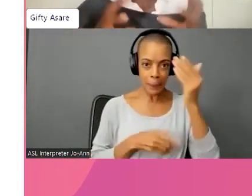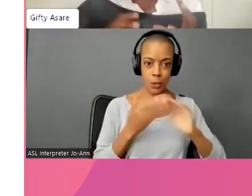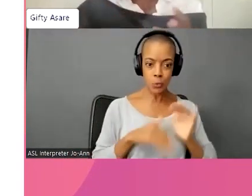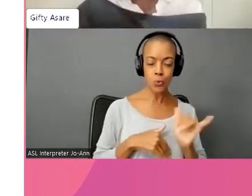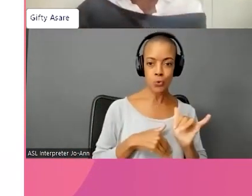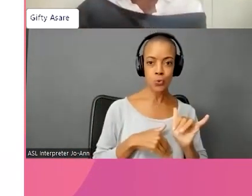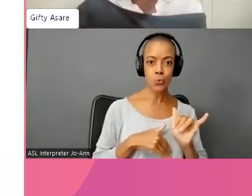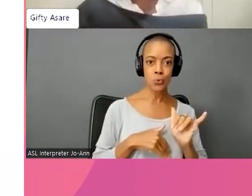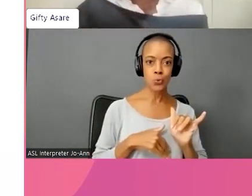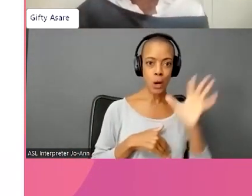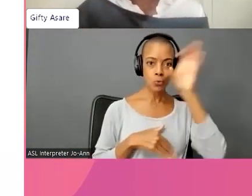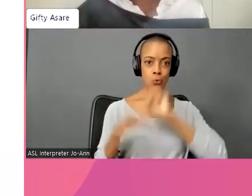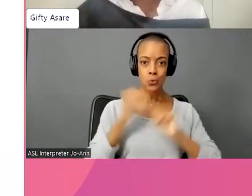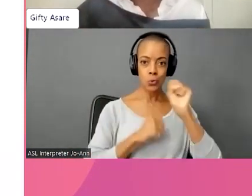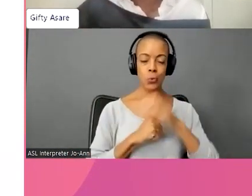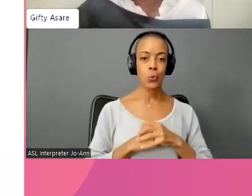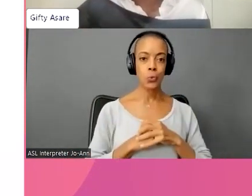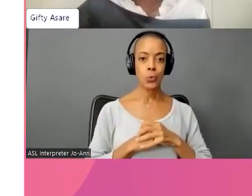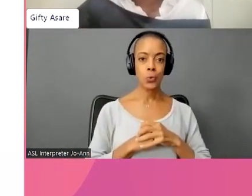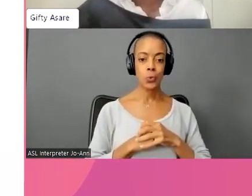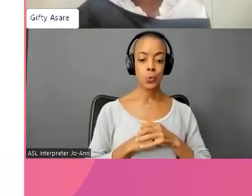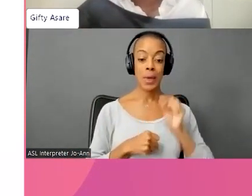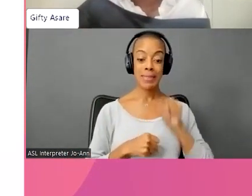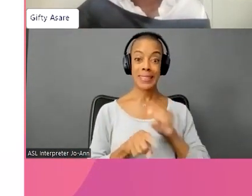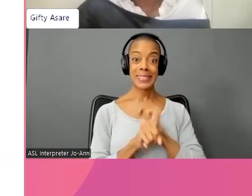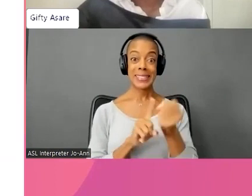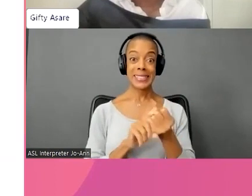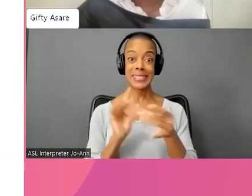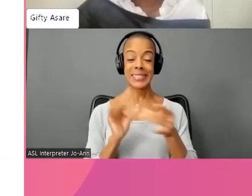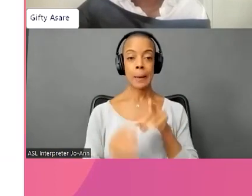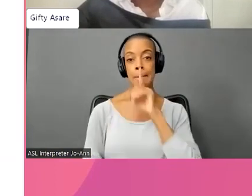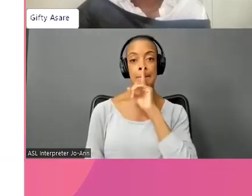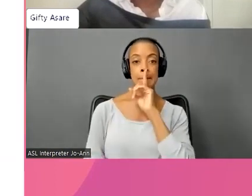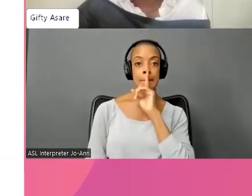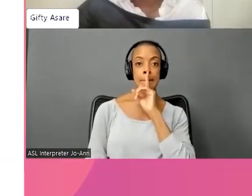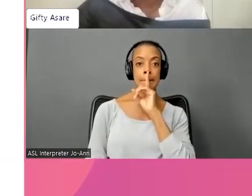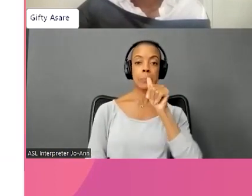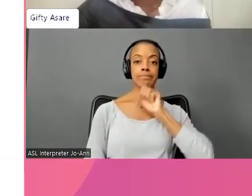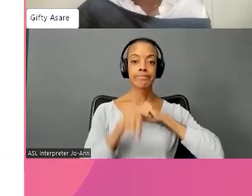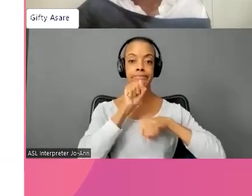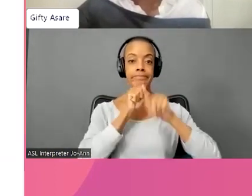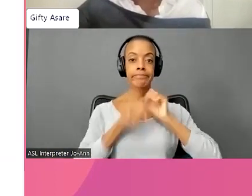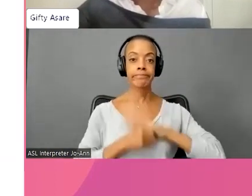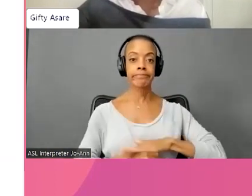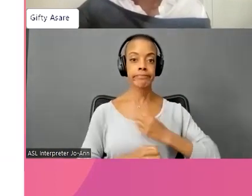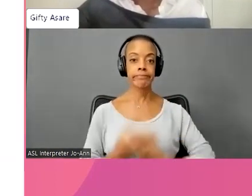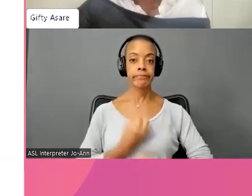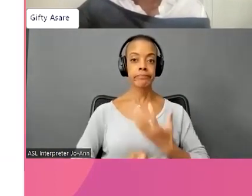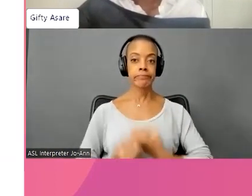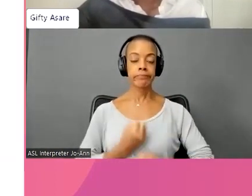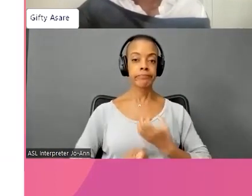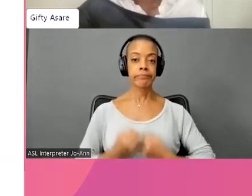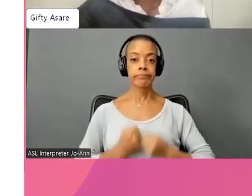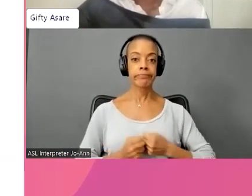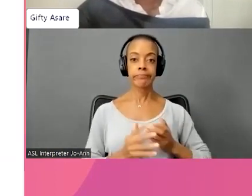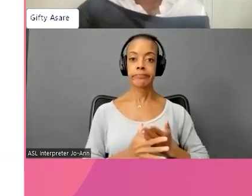of embedded in we don't talk about this sort of thing. We just bear it and we push through. And it